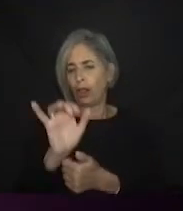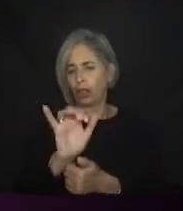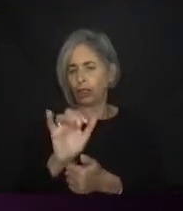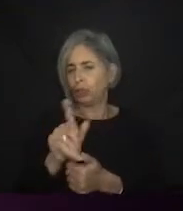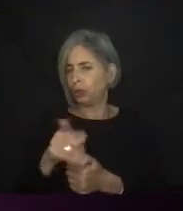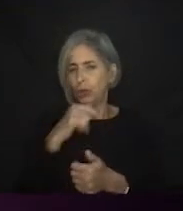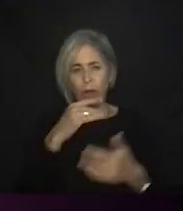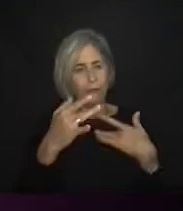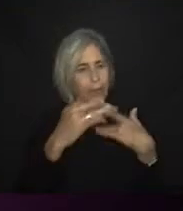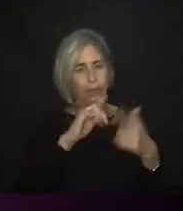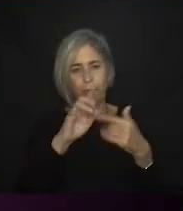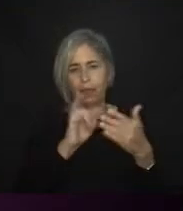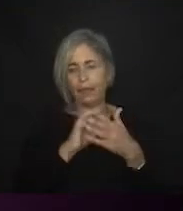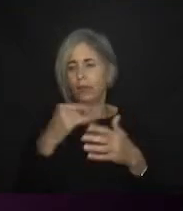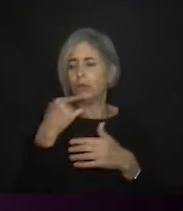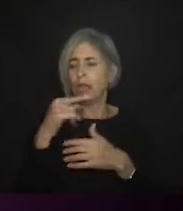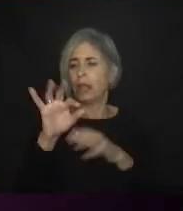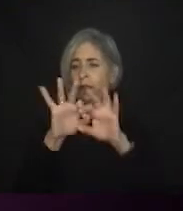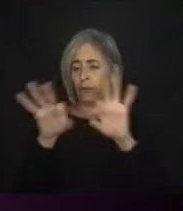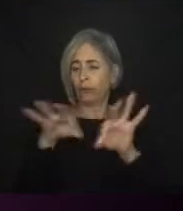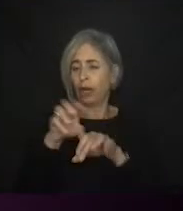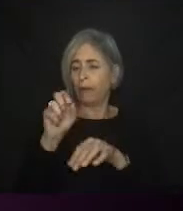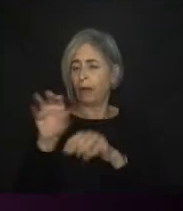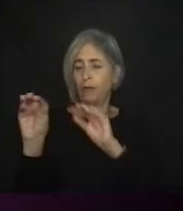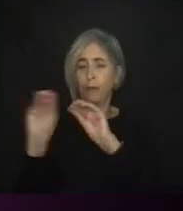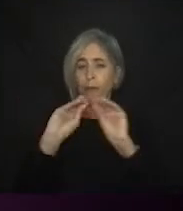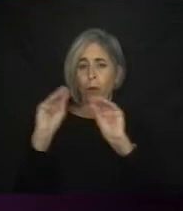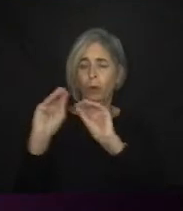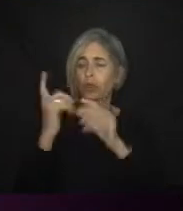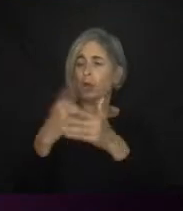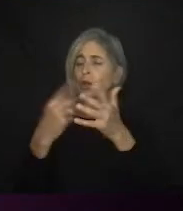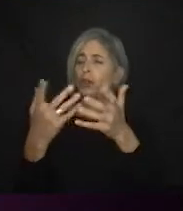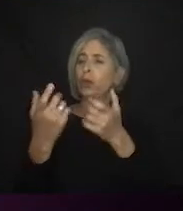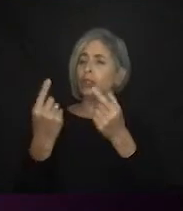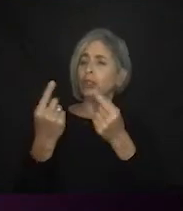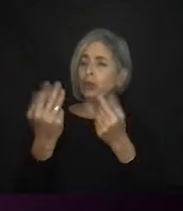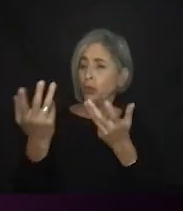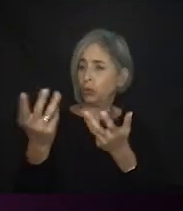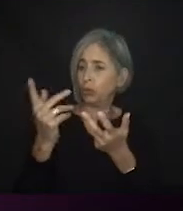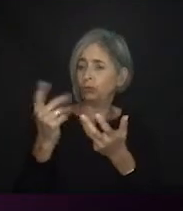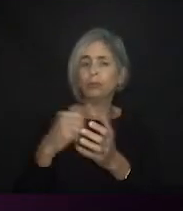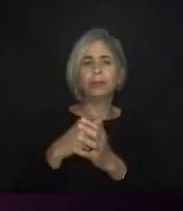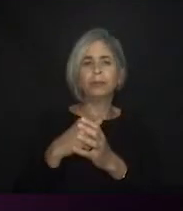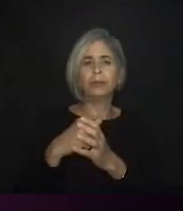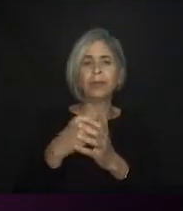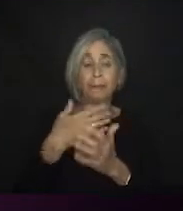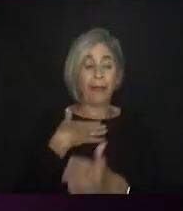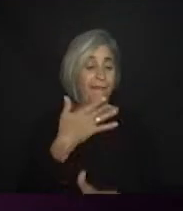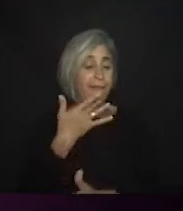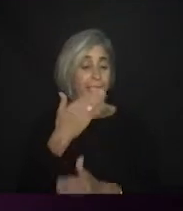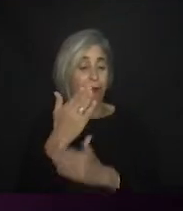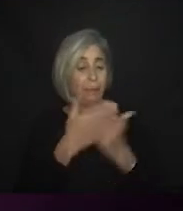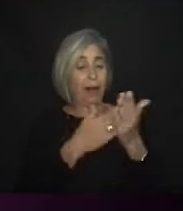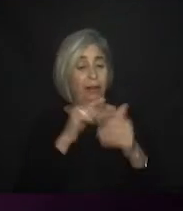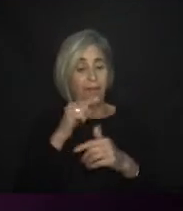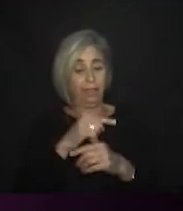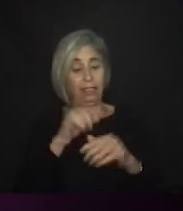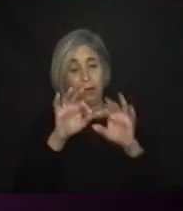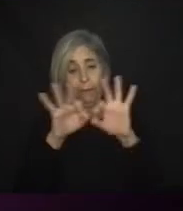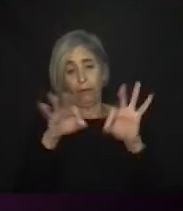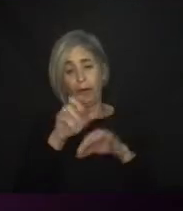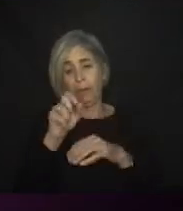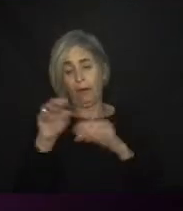about. You just tell framer motion what that you want it to do. Probably my favorite part of framer